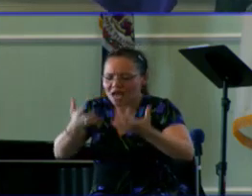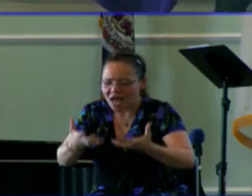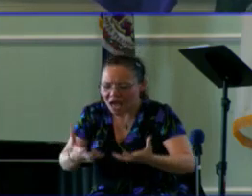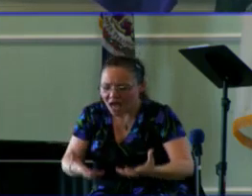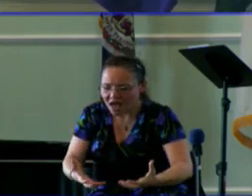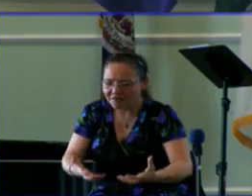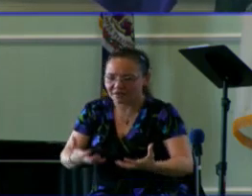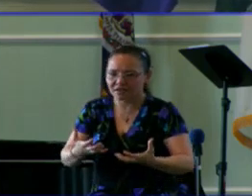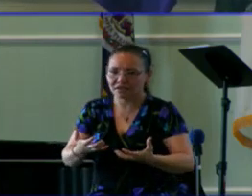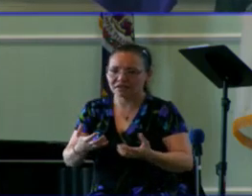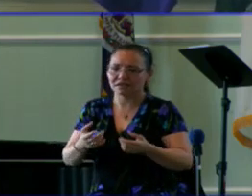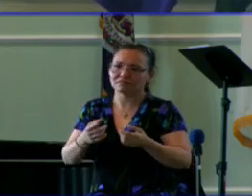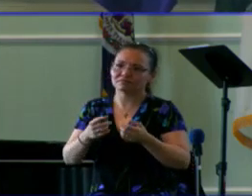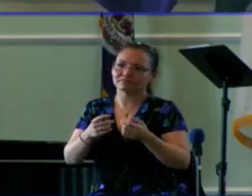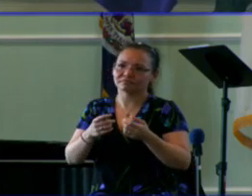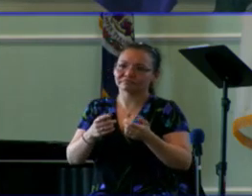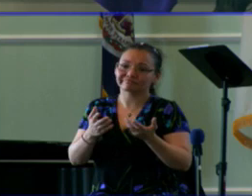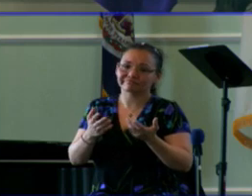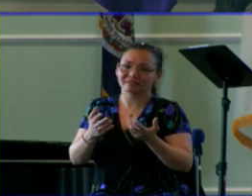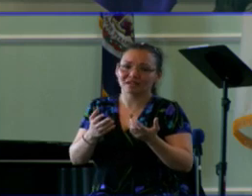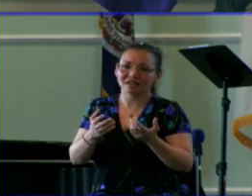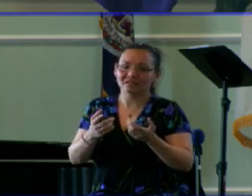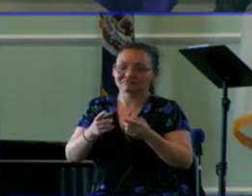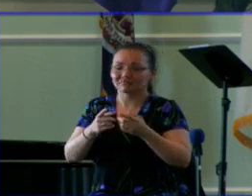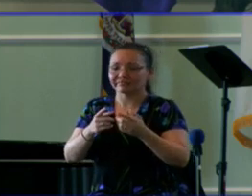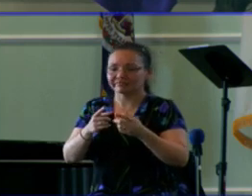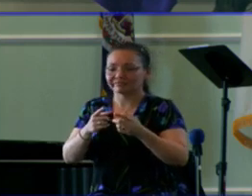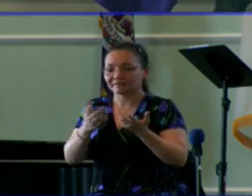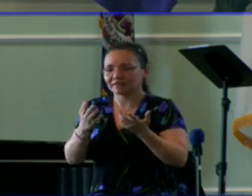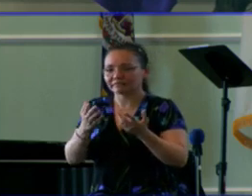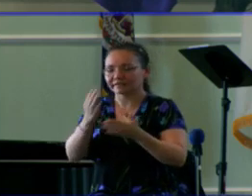In fact, somebody had to help Jesus.